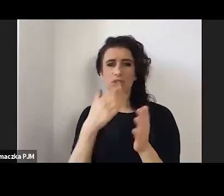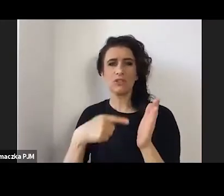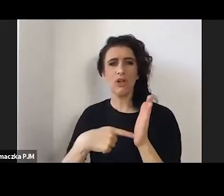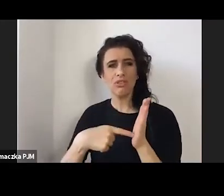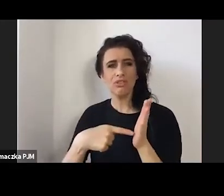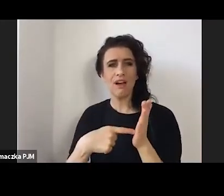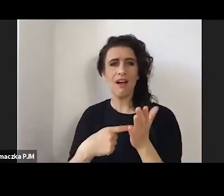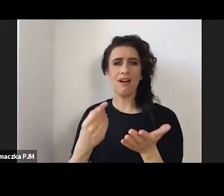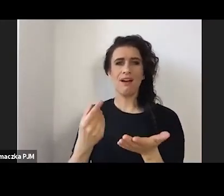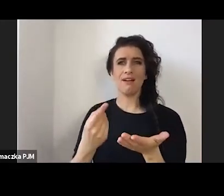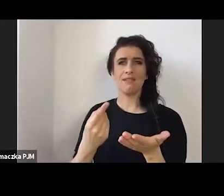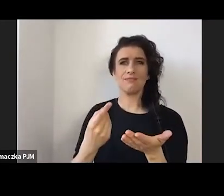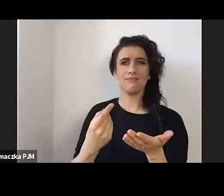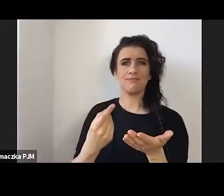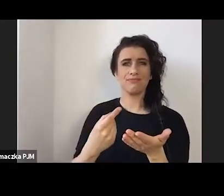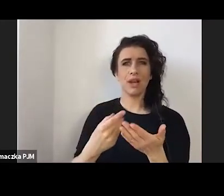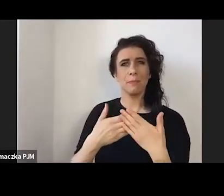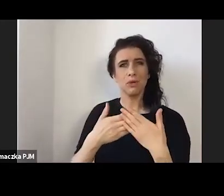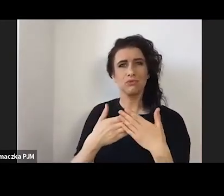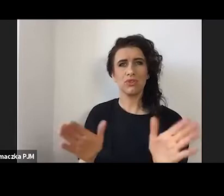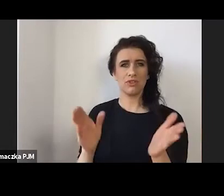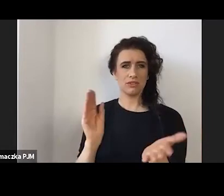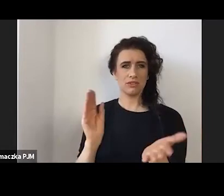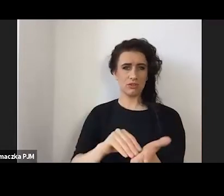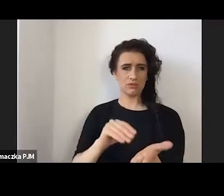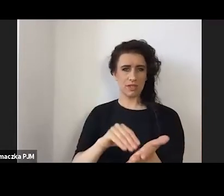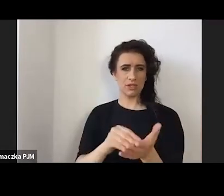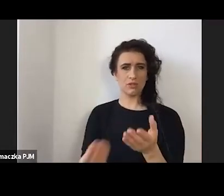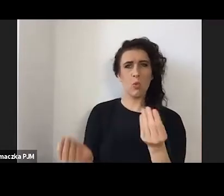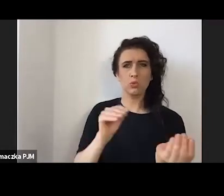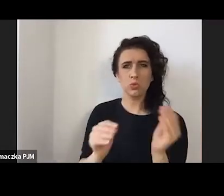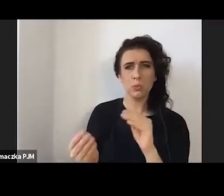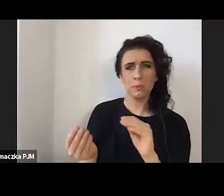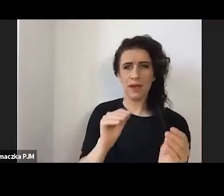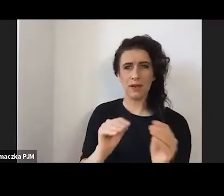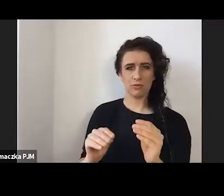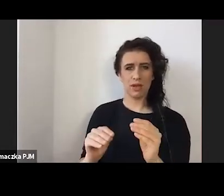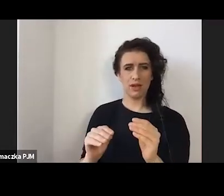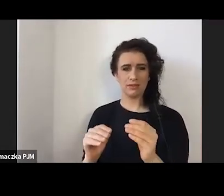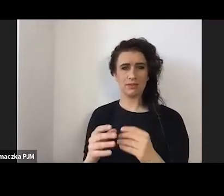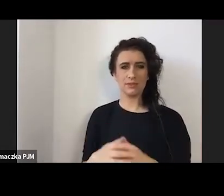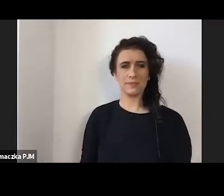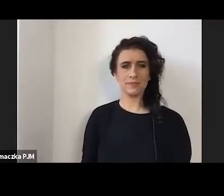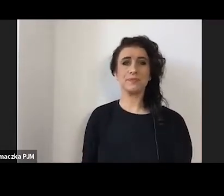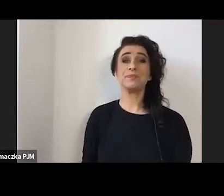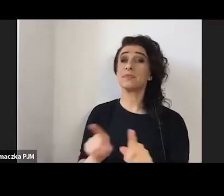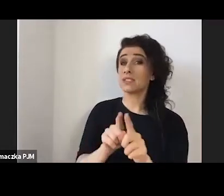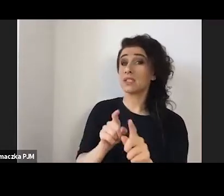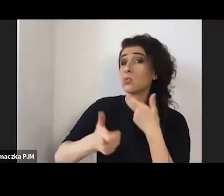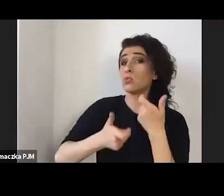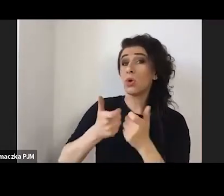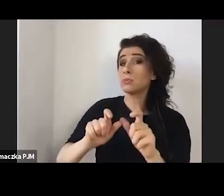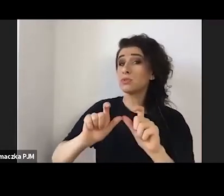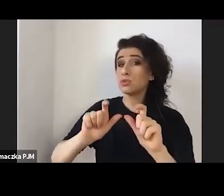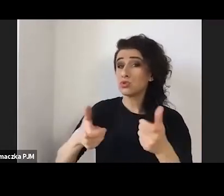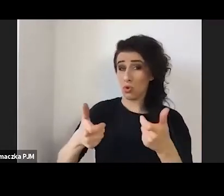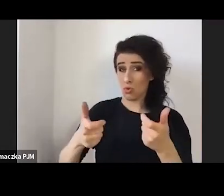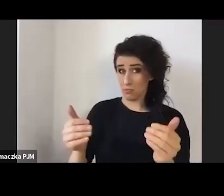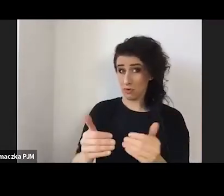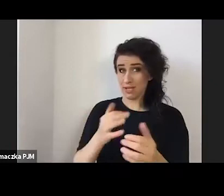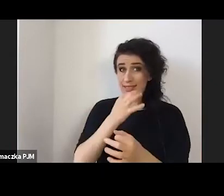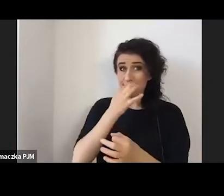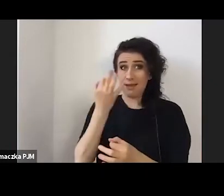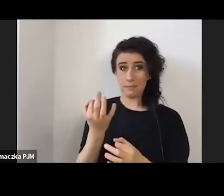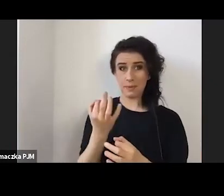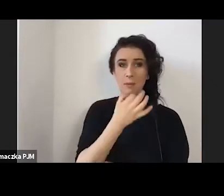from different courses, mentoring, and these capacity building processes that we've been doing with the